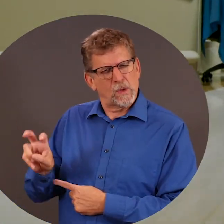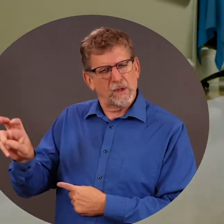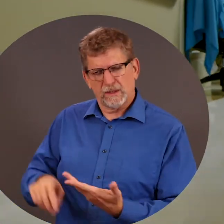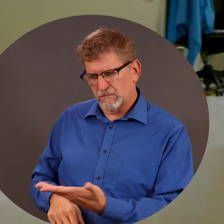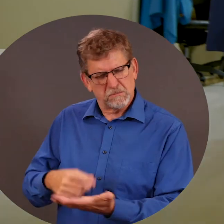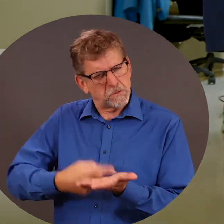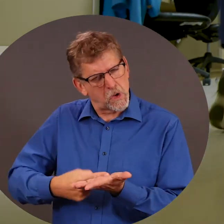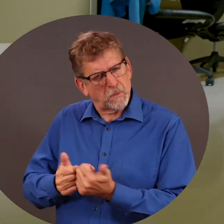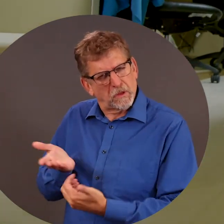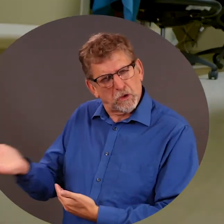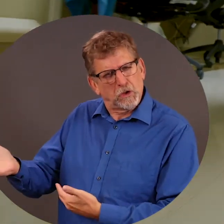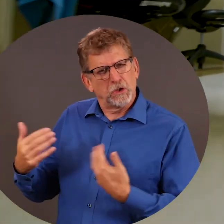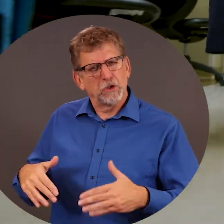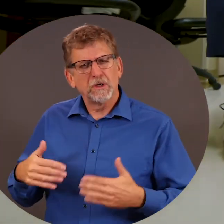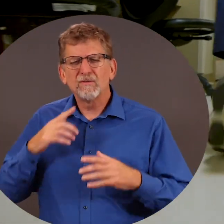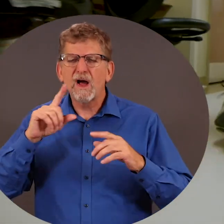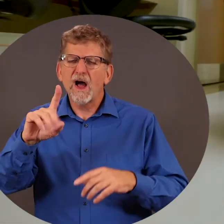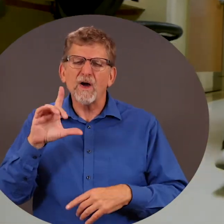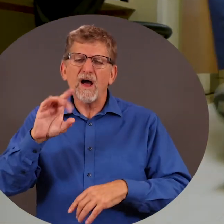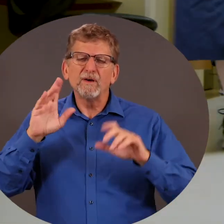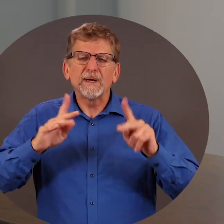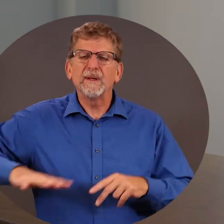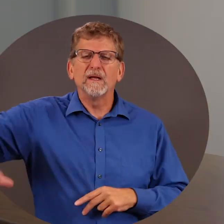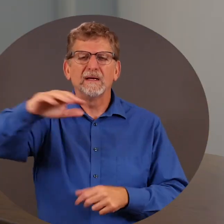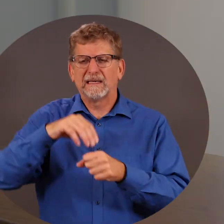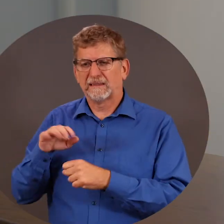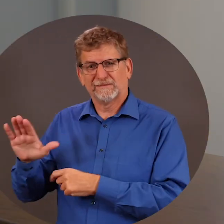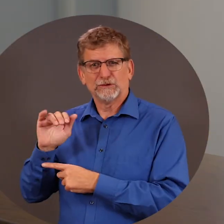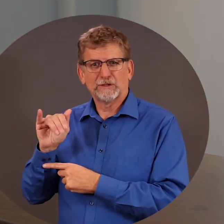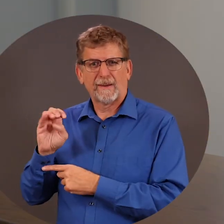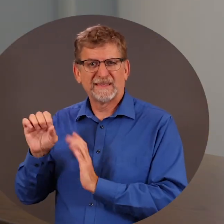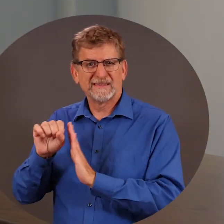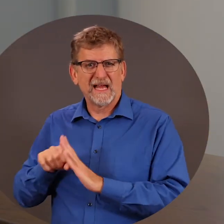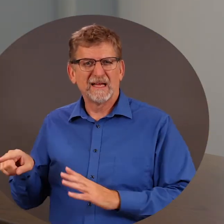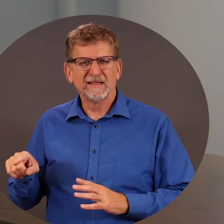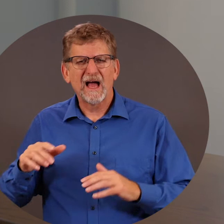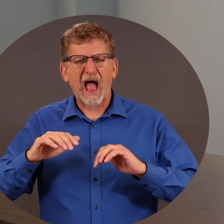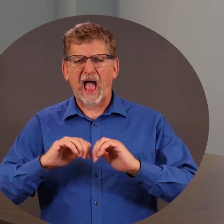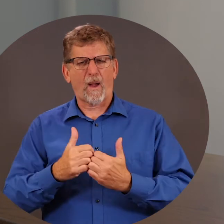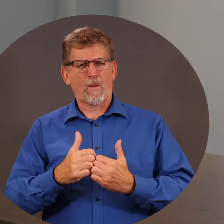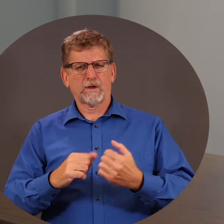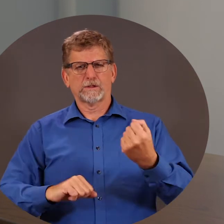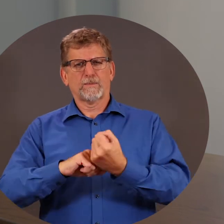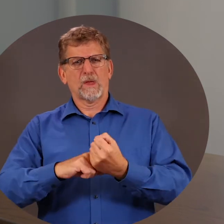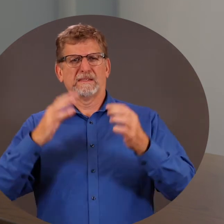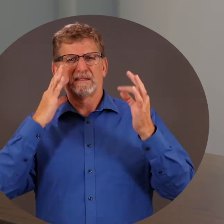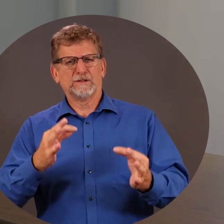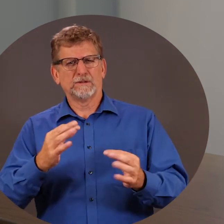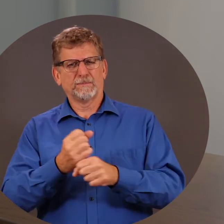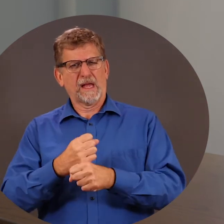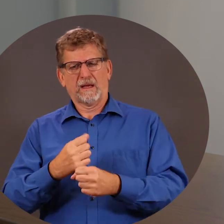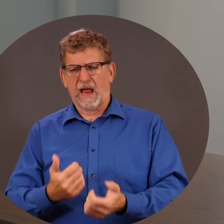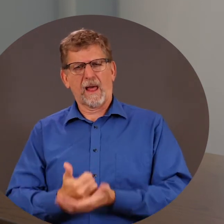journey, talk to Jamie. There are hundreds of Jamies in this state. Is supported decision-making